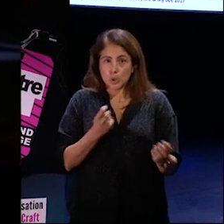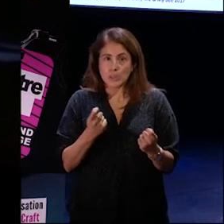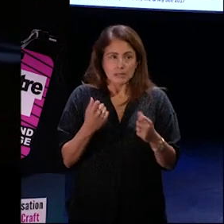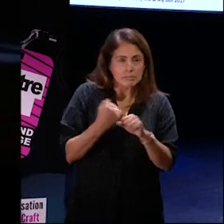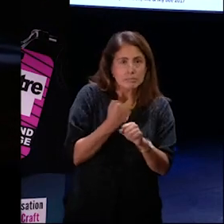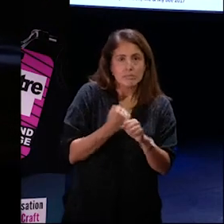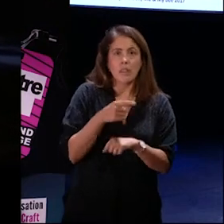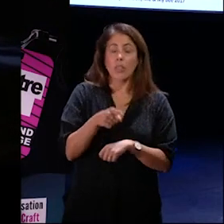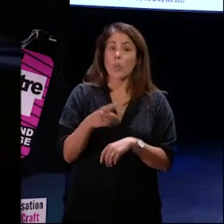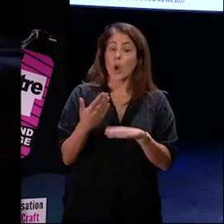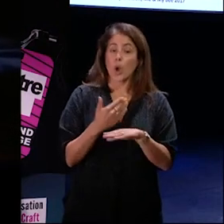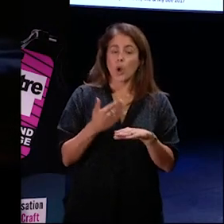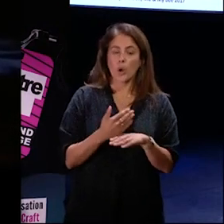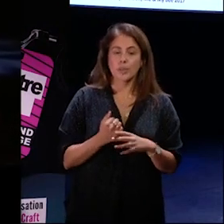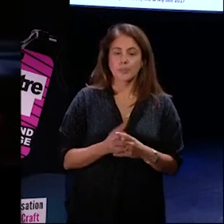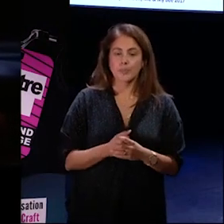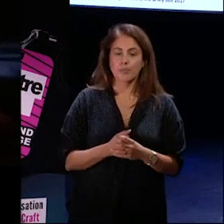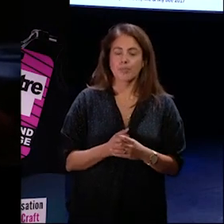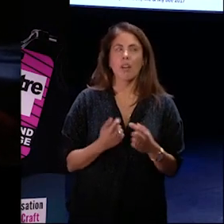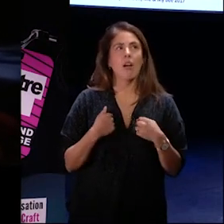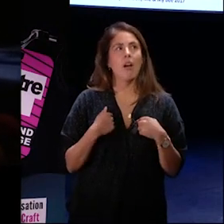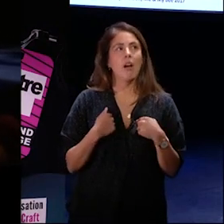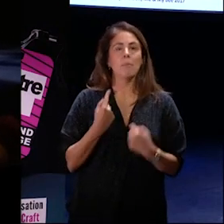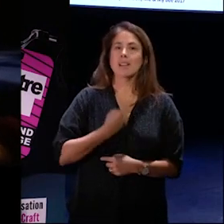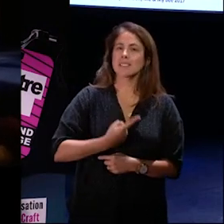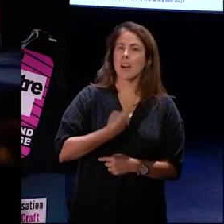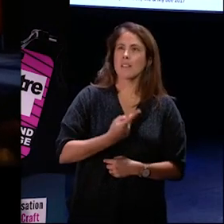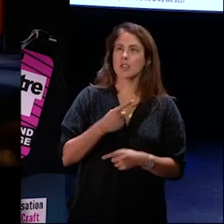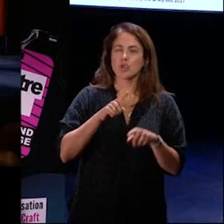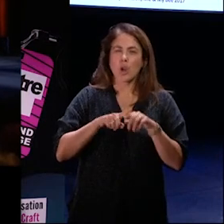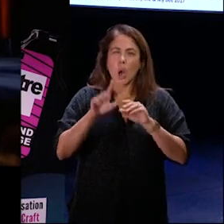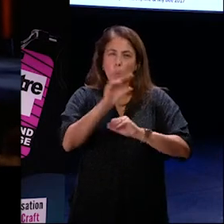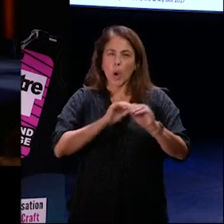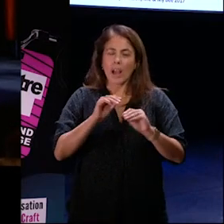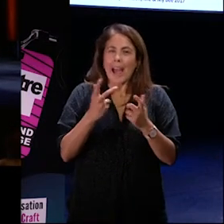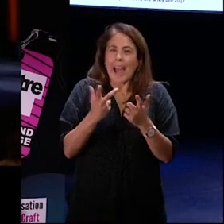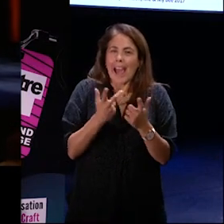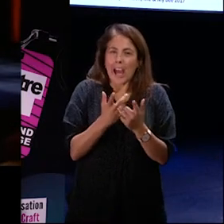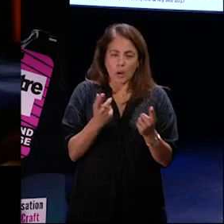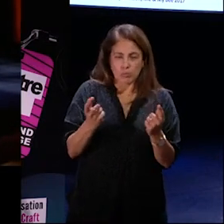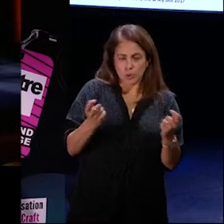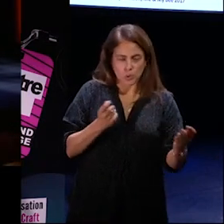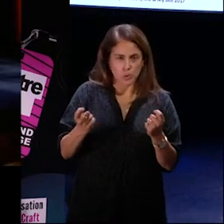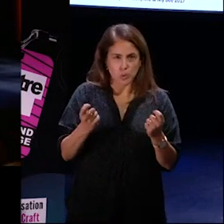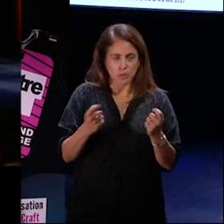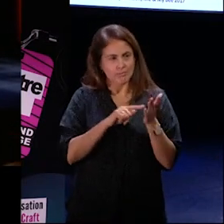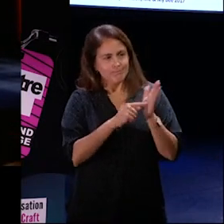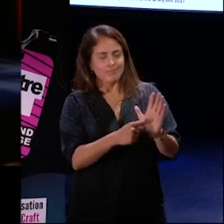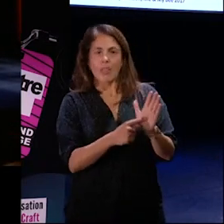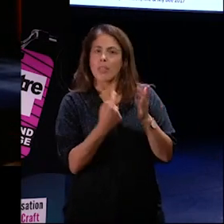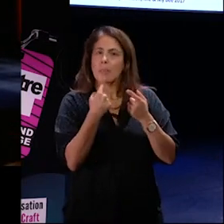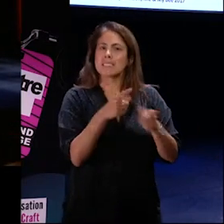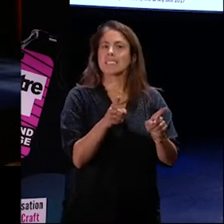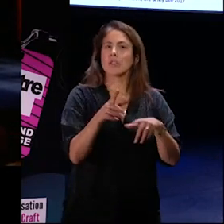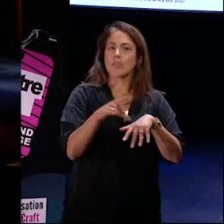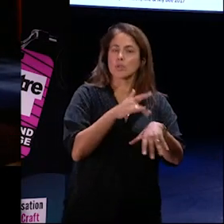that work, I've sort of tried to figure out how the producing can reflect the message of the show and vice